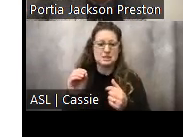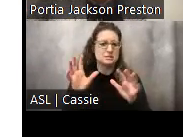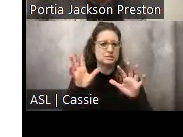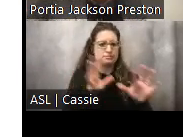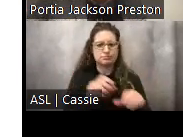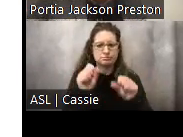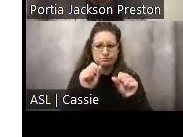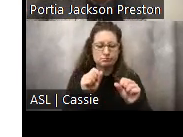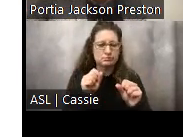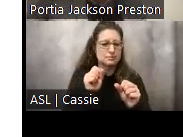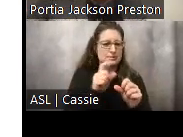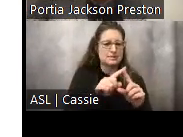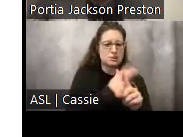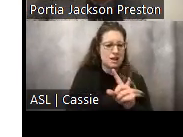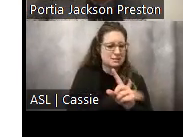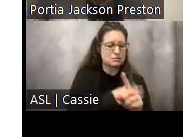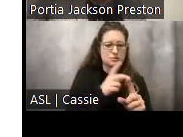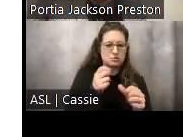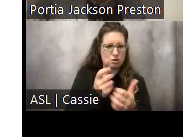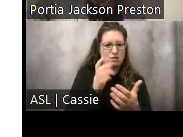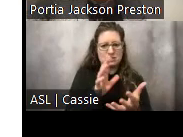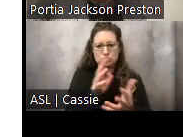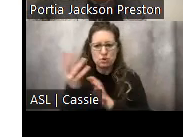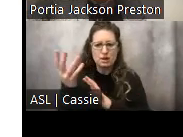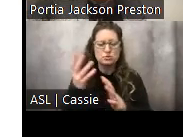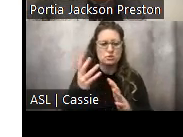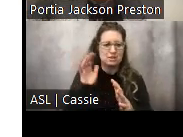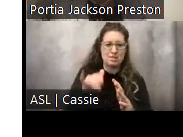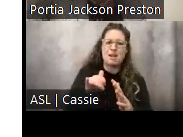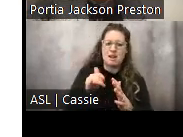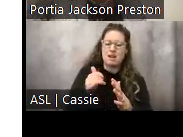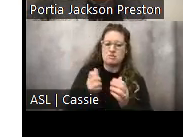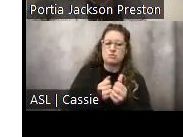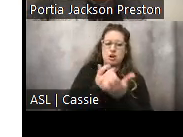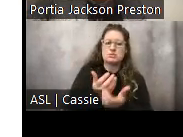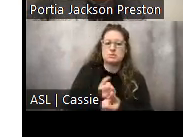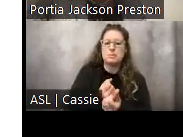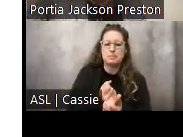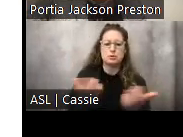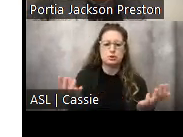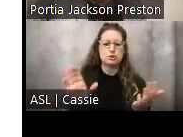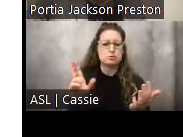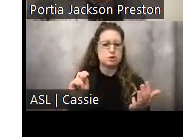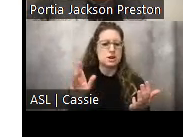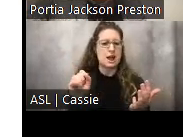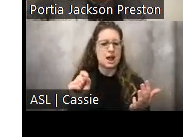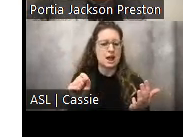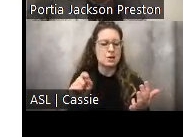know, difficulty, and contributors to burnout. And there's so many different facets of this.